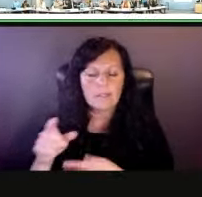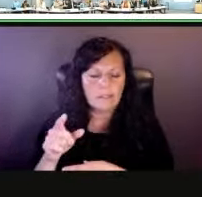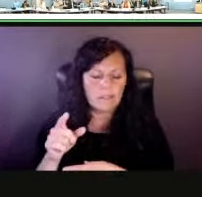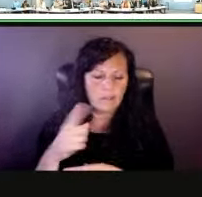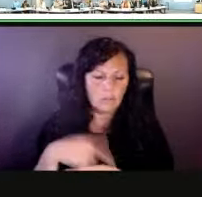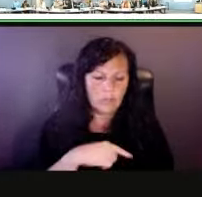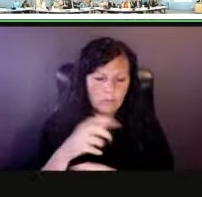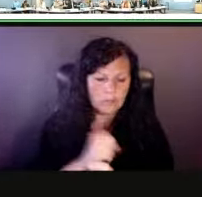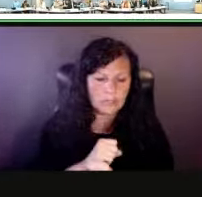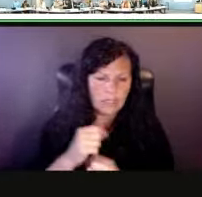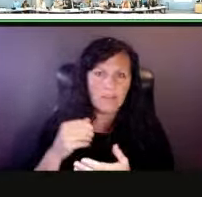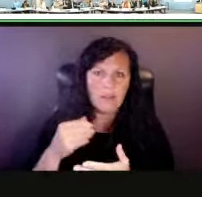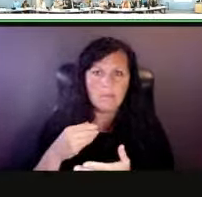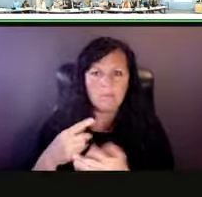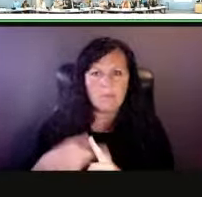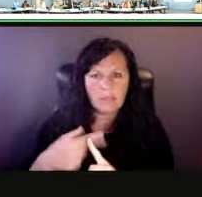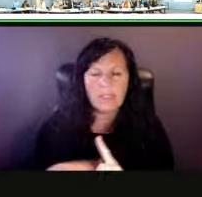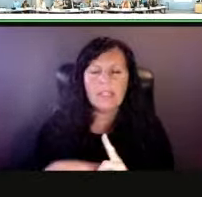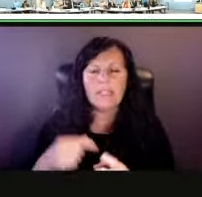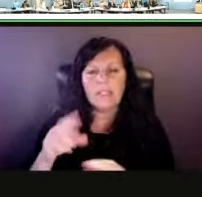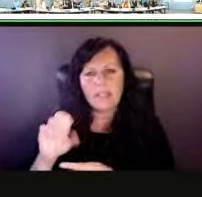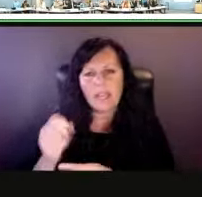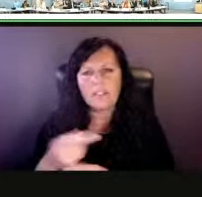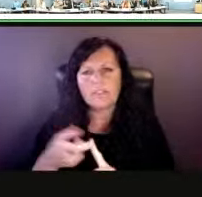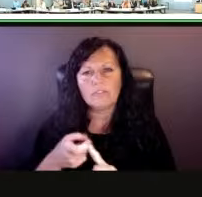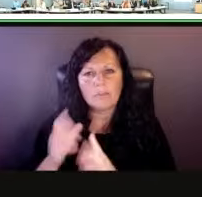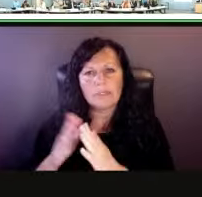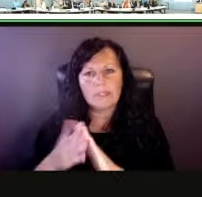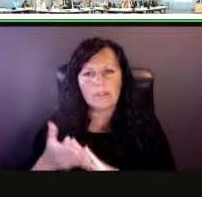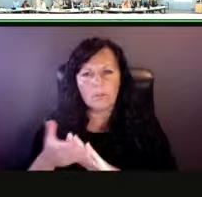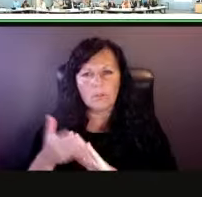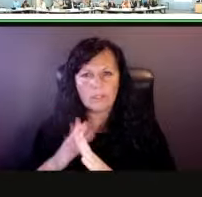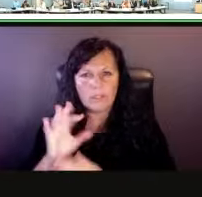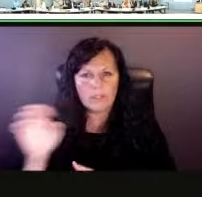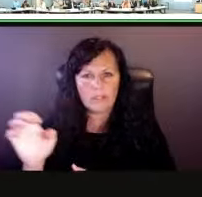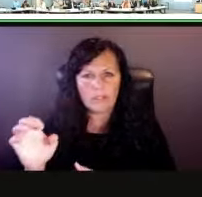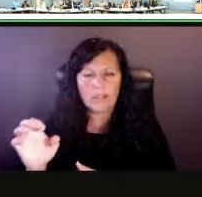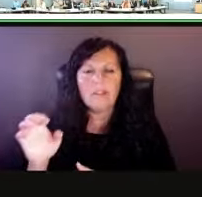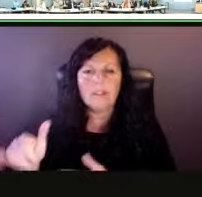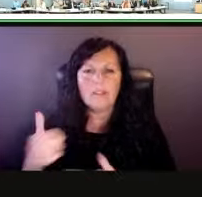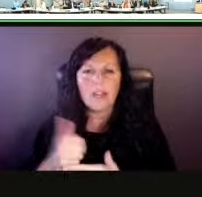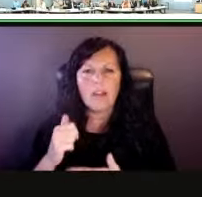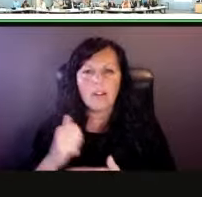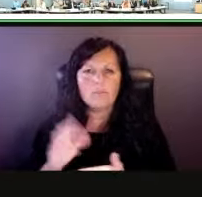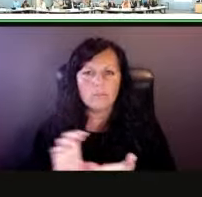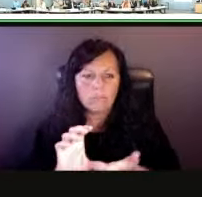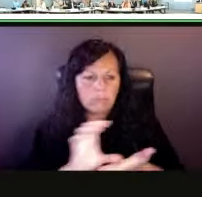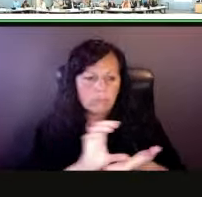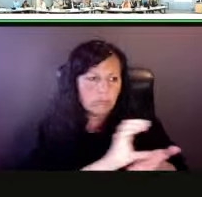monthly cash from the city operations fee, so it's helped spread out the need for funding.